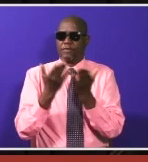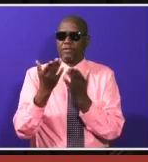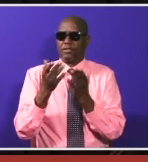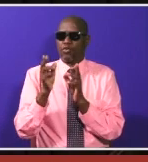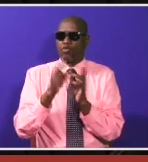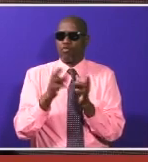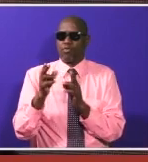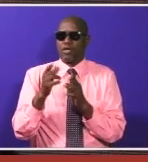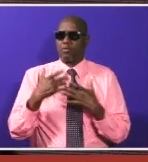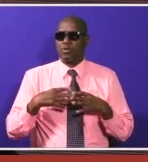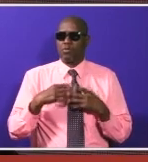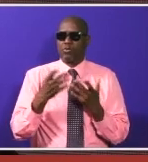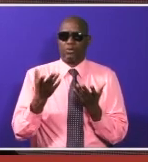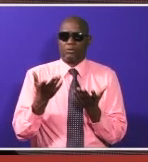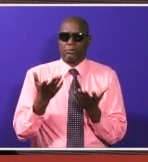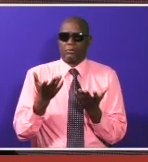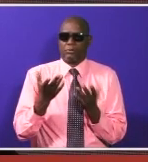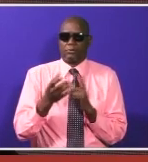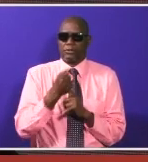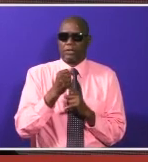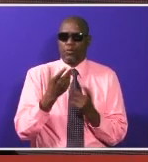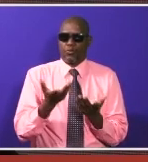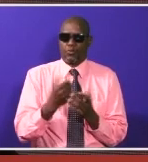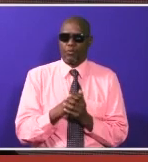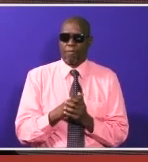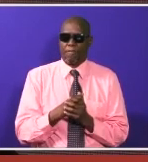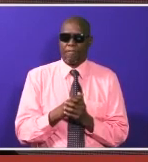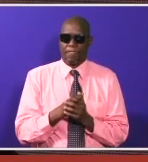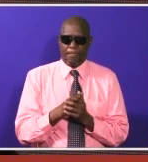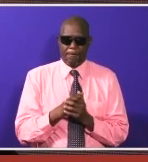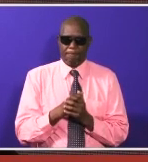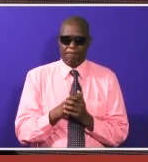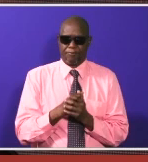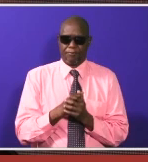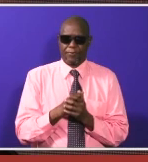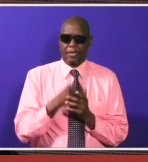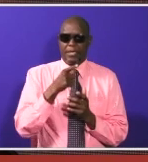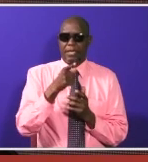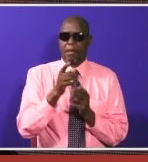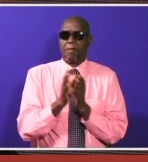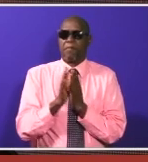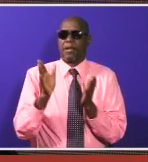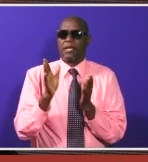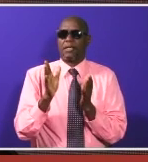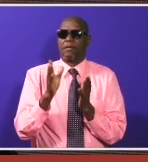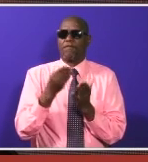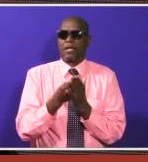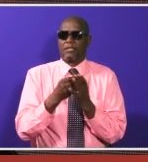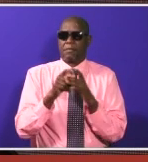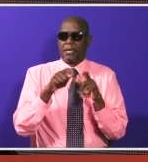Kenyan? Ideally, if you look at the PFMR, that's the Public Finance Management Act, and you look at